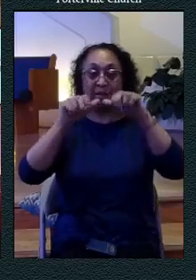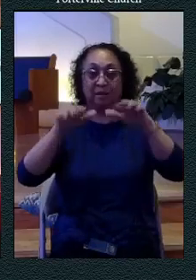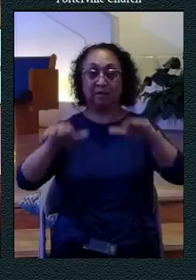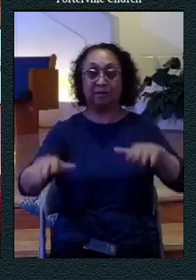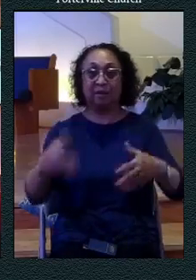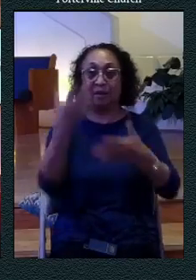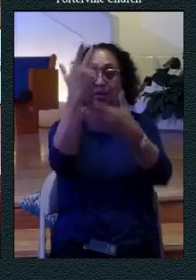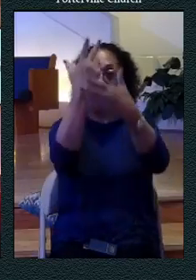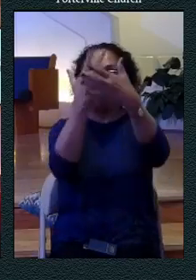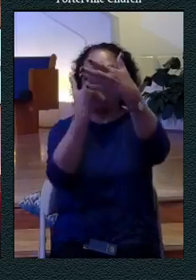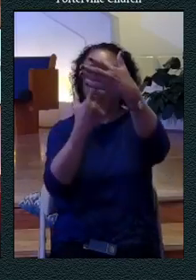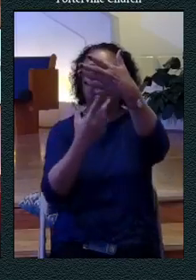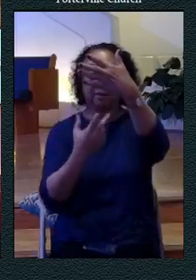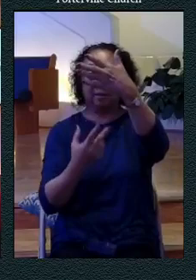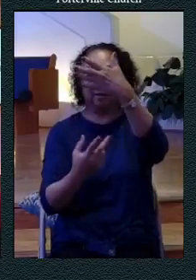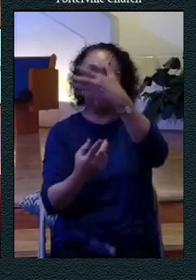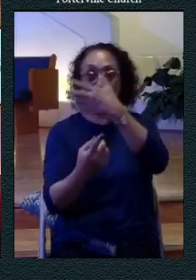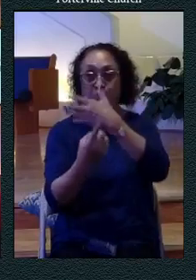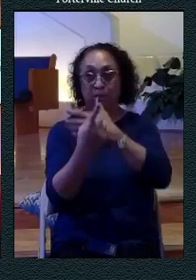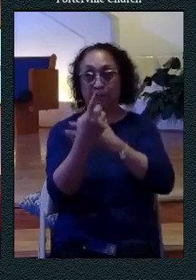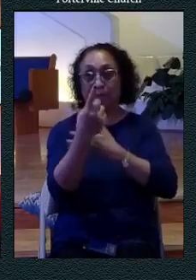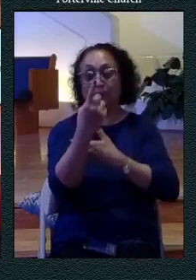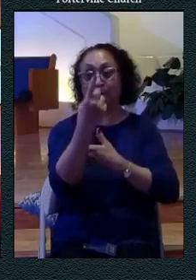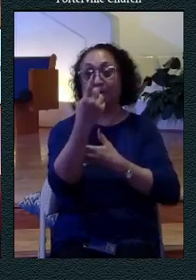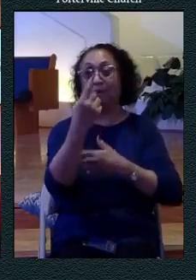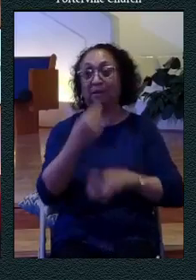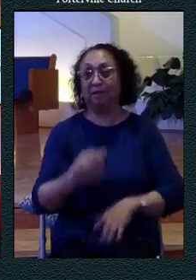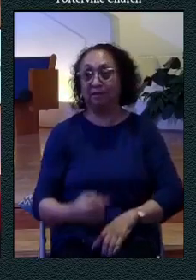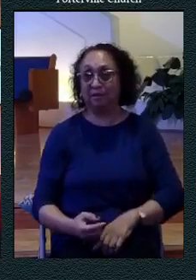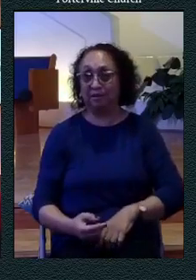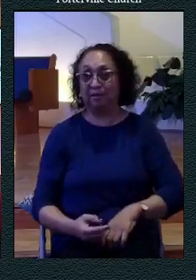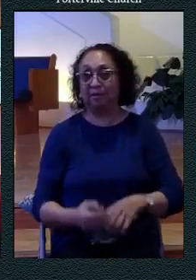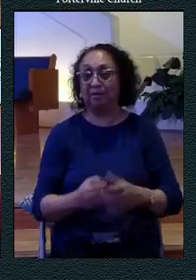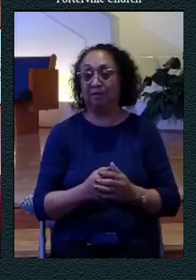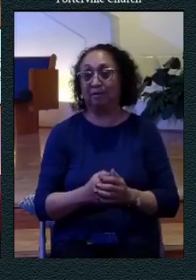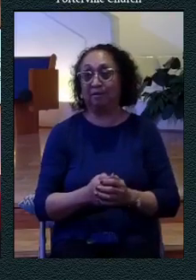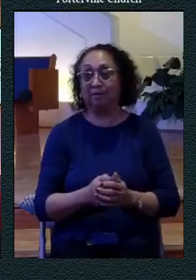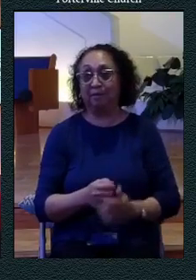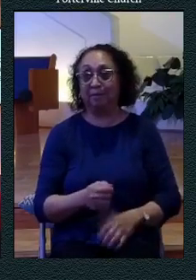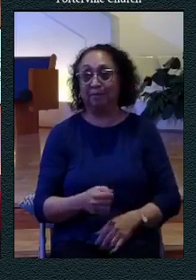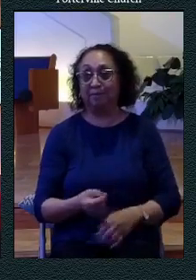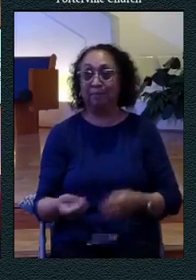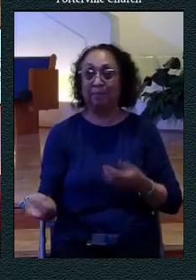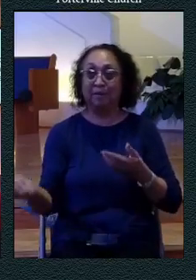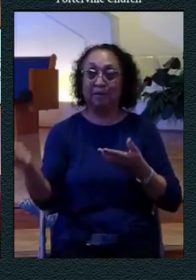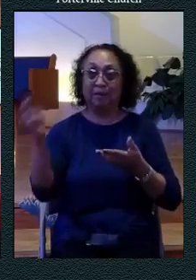persons, blessed Trinity.